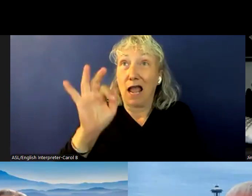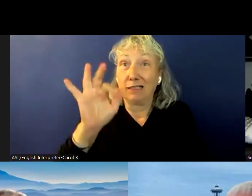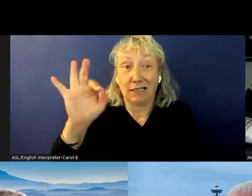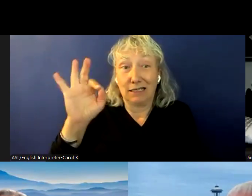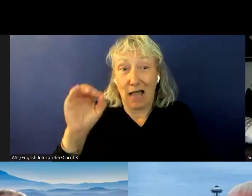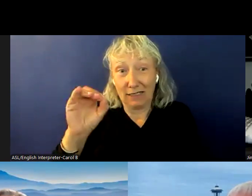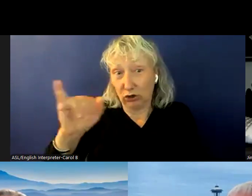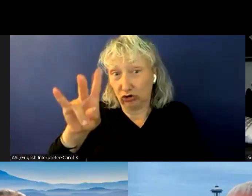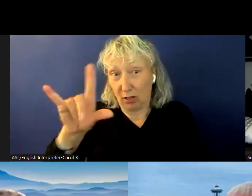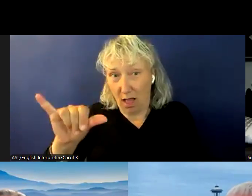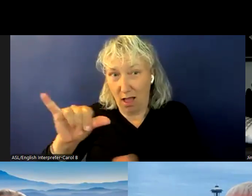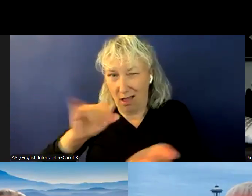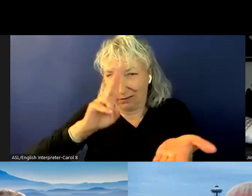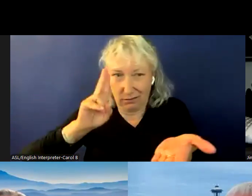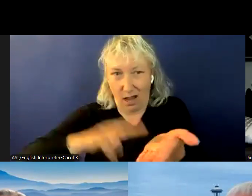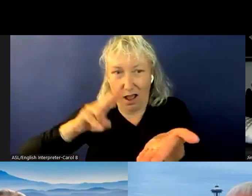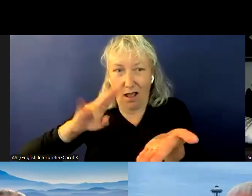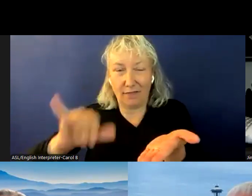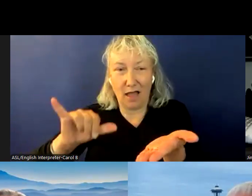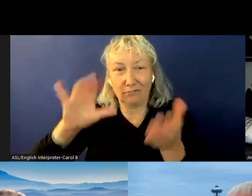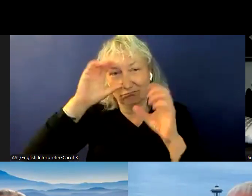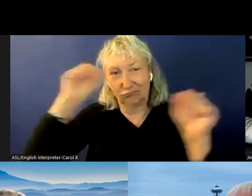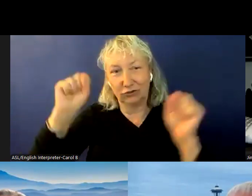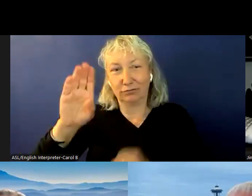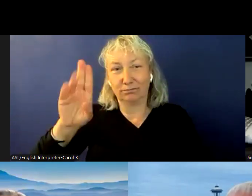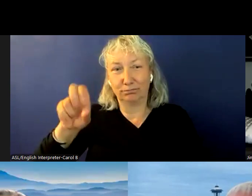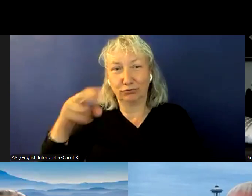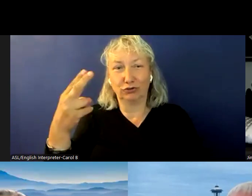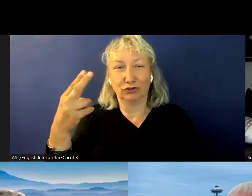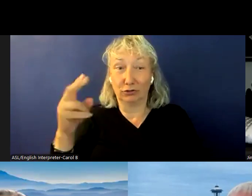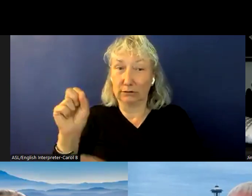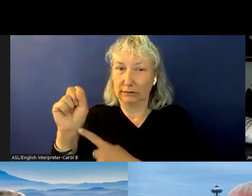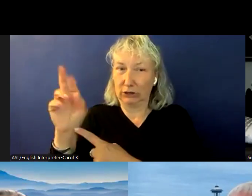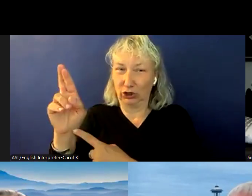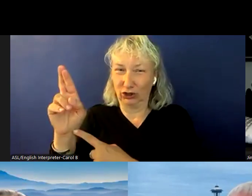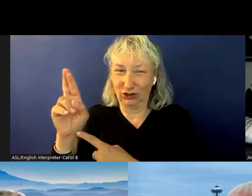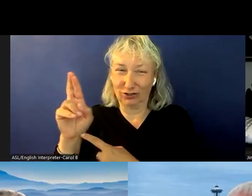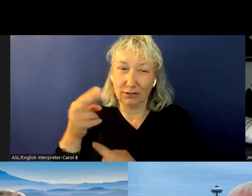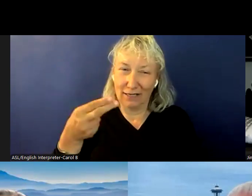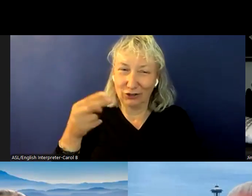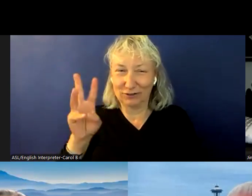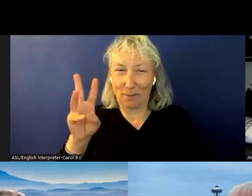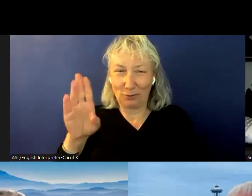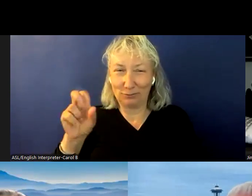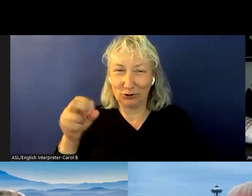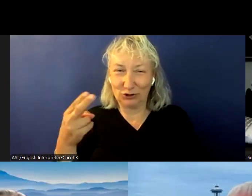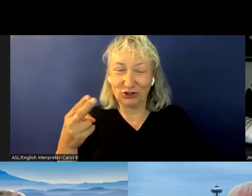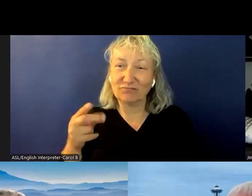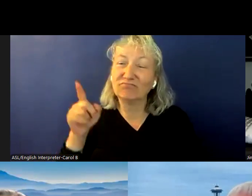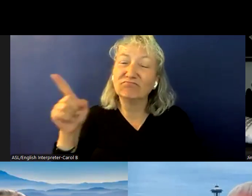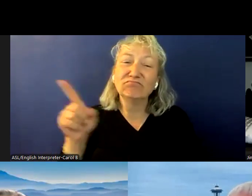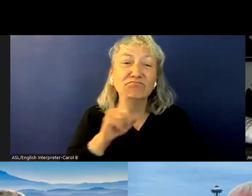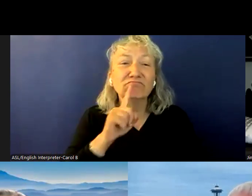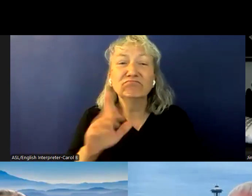1990 by President Bush Sr., H.W. Bush. It was just truly one of the